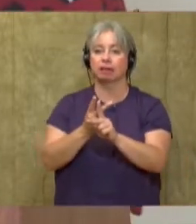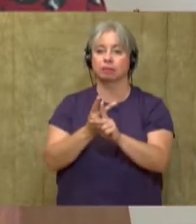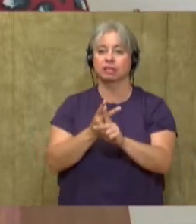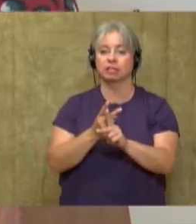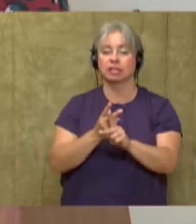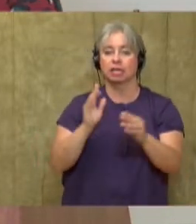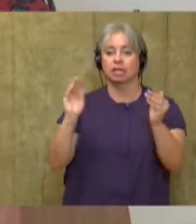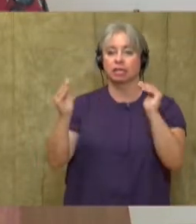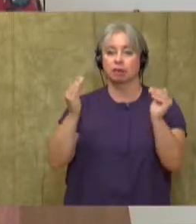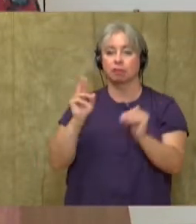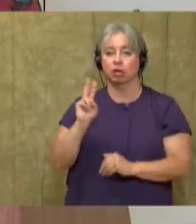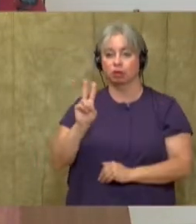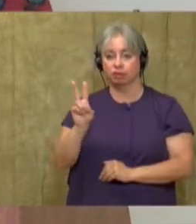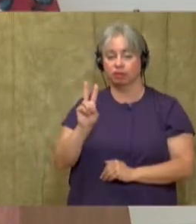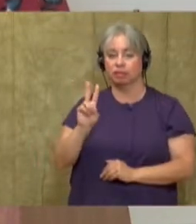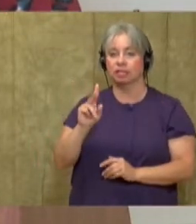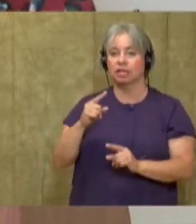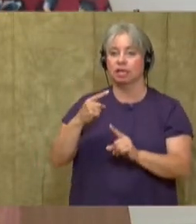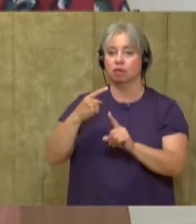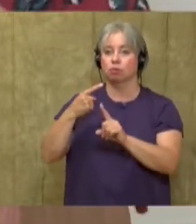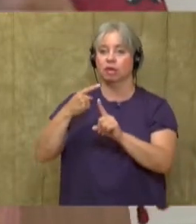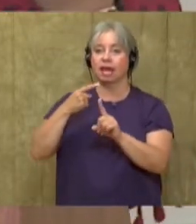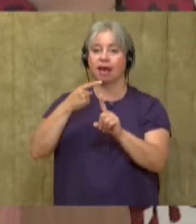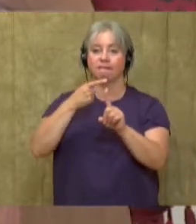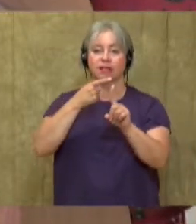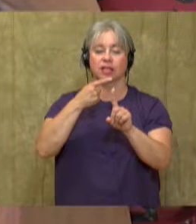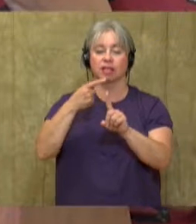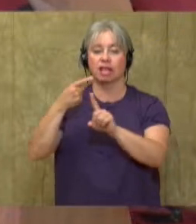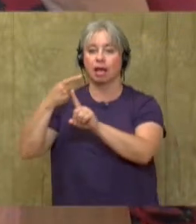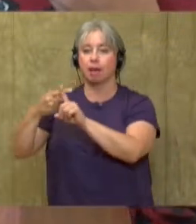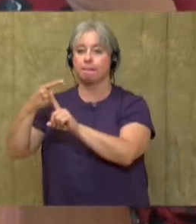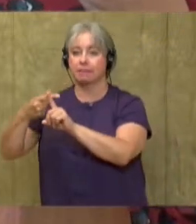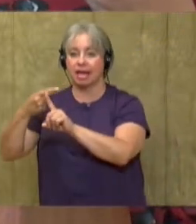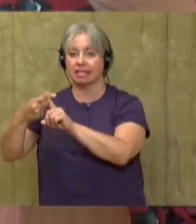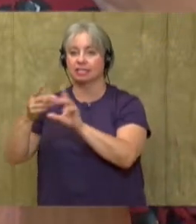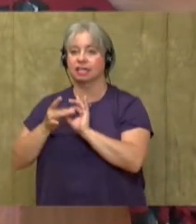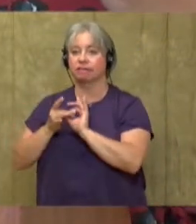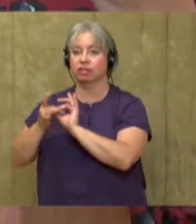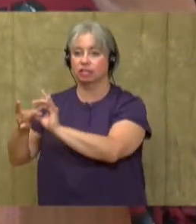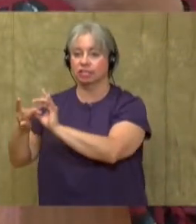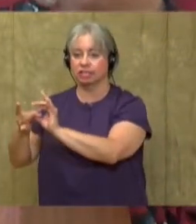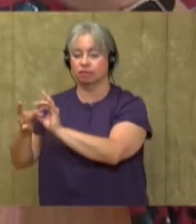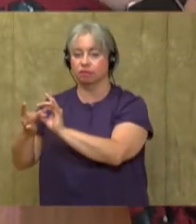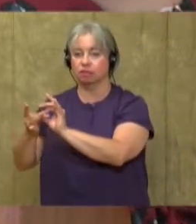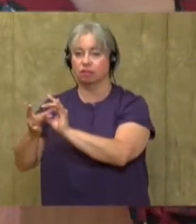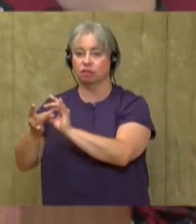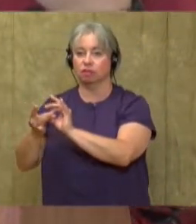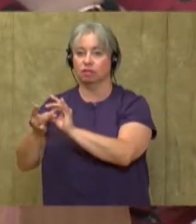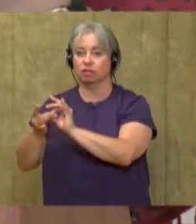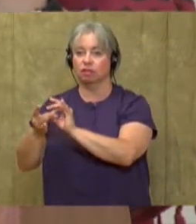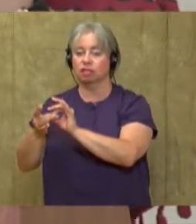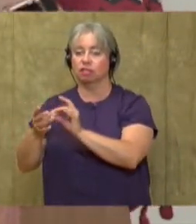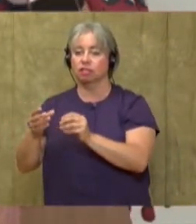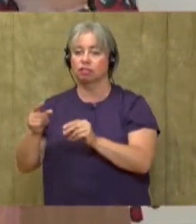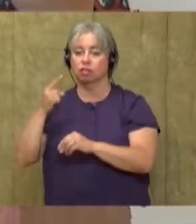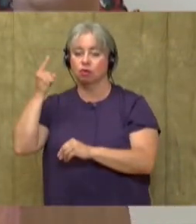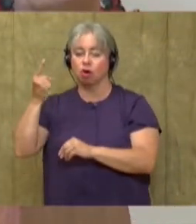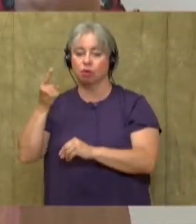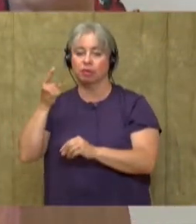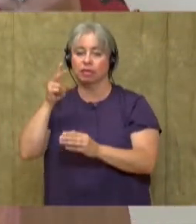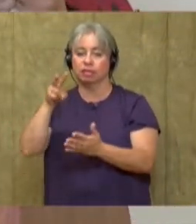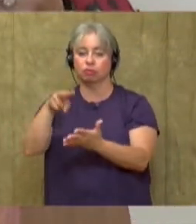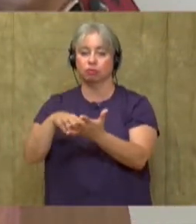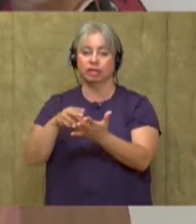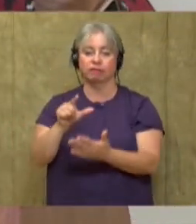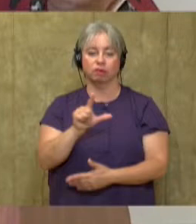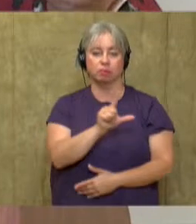variables. We have a positive association, and when we're looking at associations, we look at them from the left to the right, just like you read a